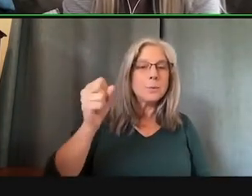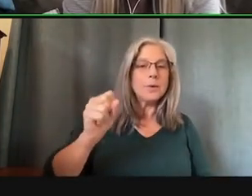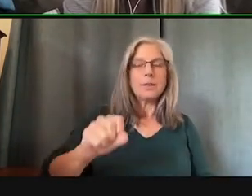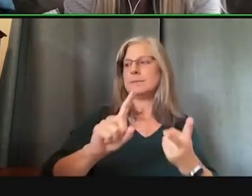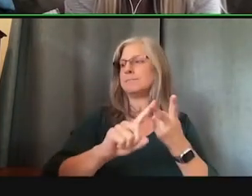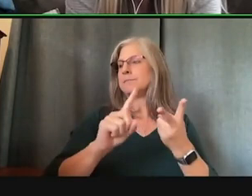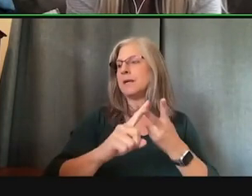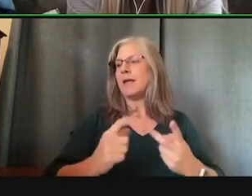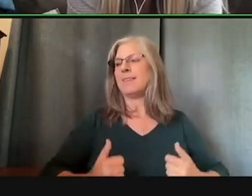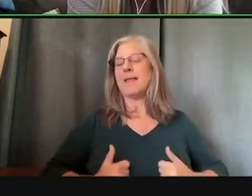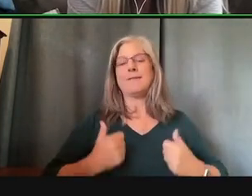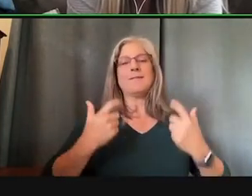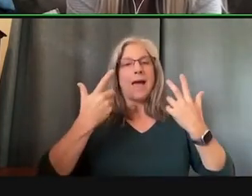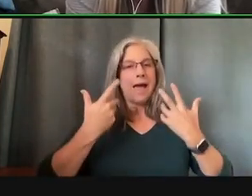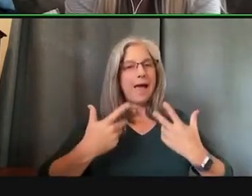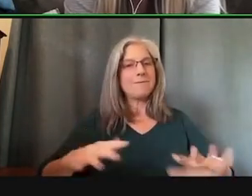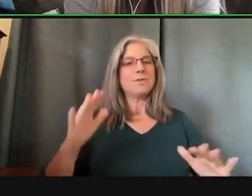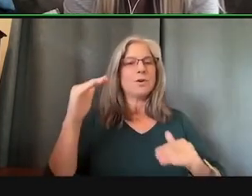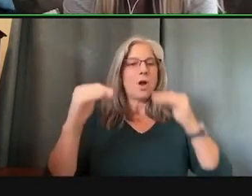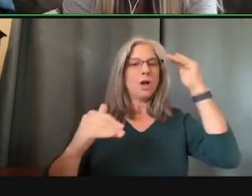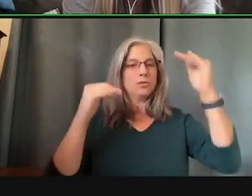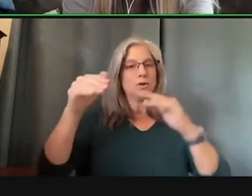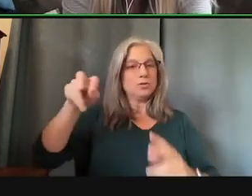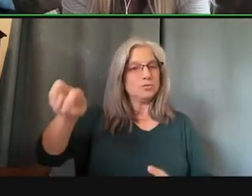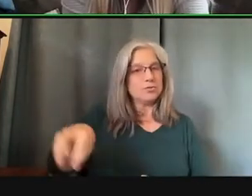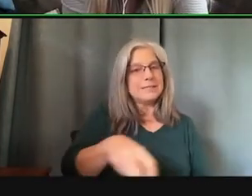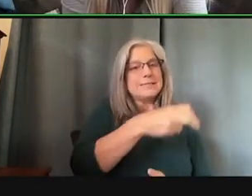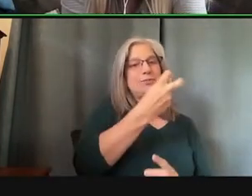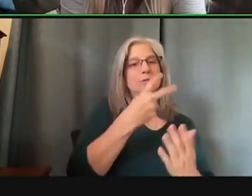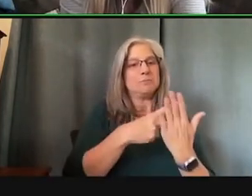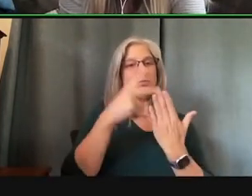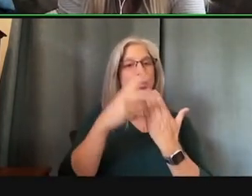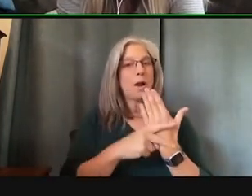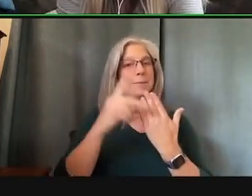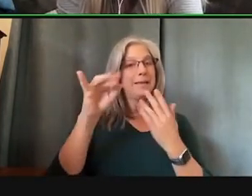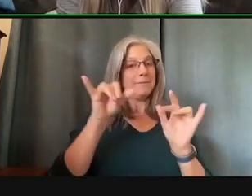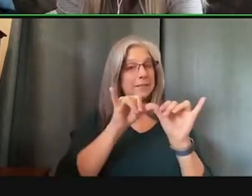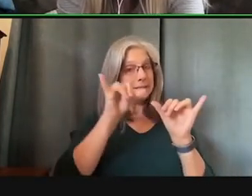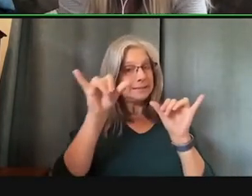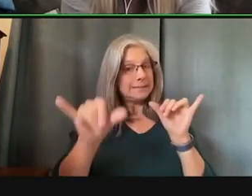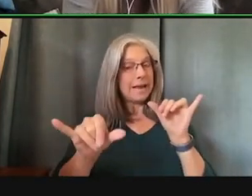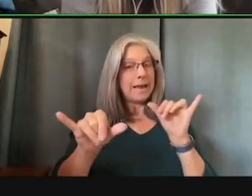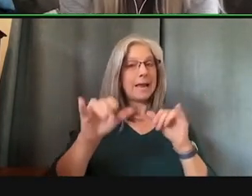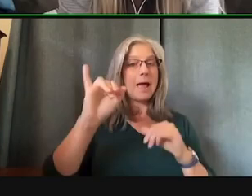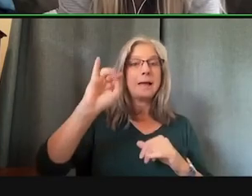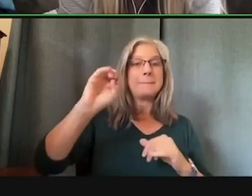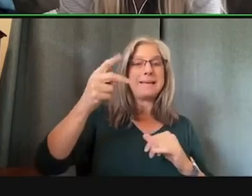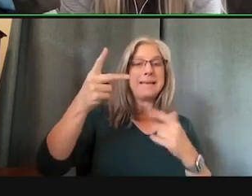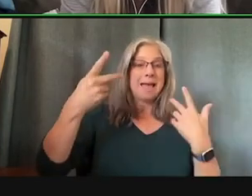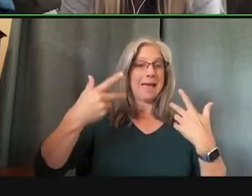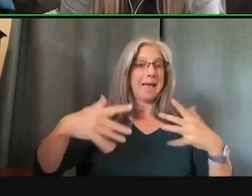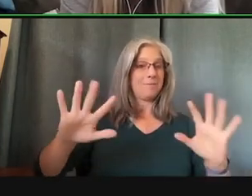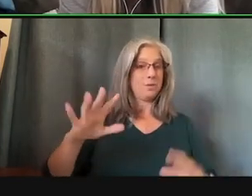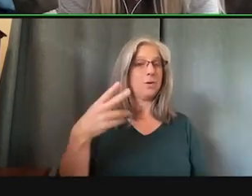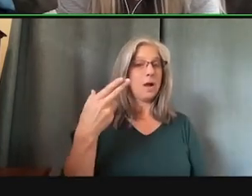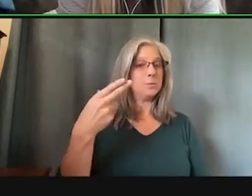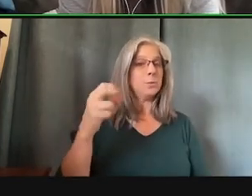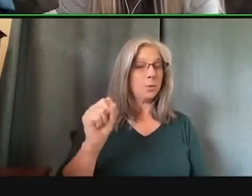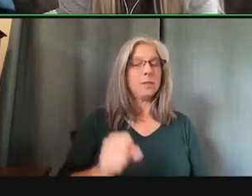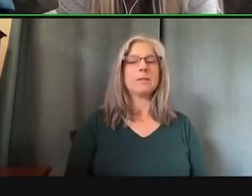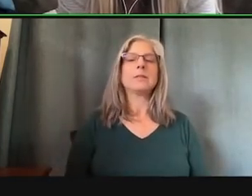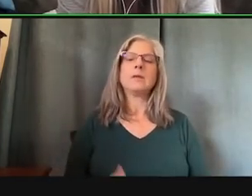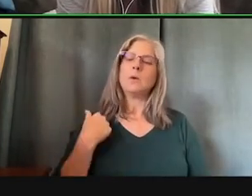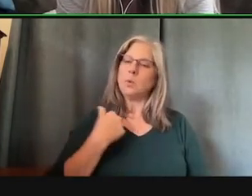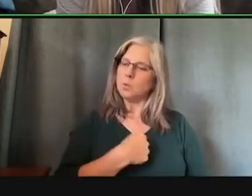their adult transition program if they're going to remain on an IEP past high school. We're supposed